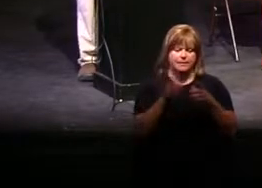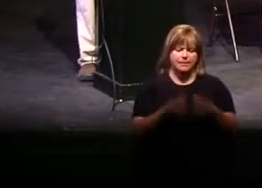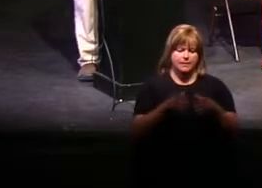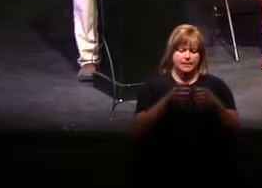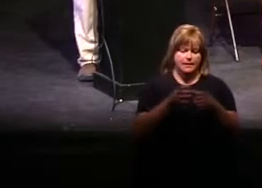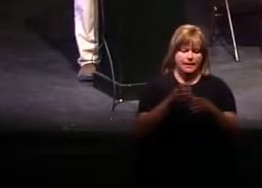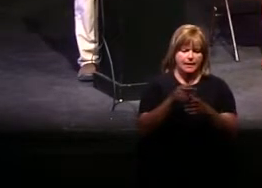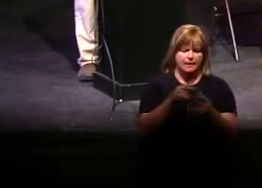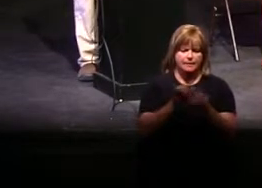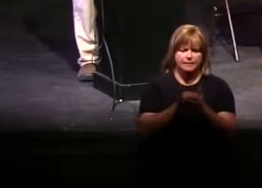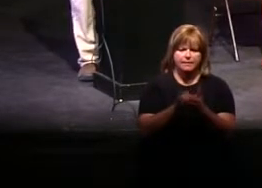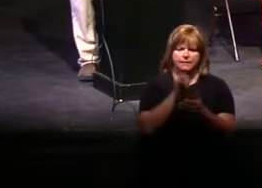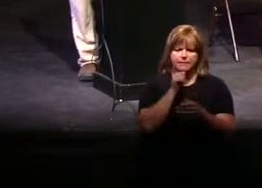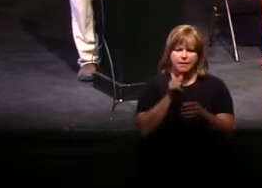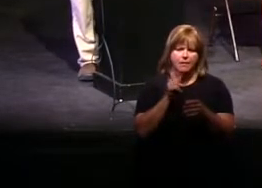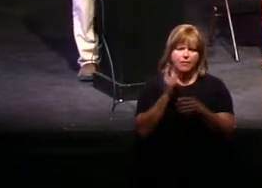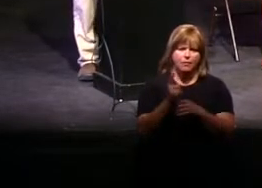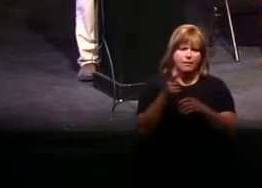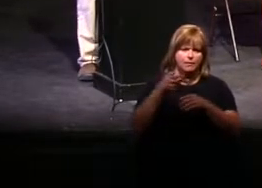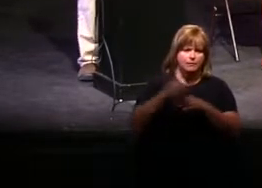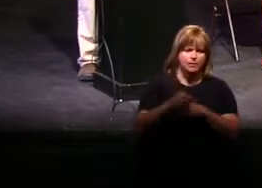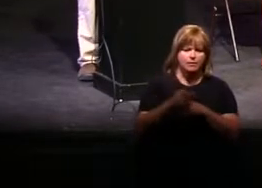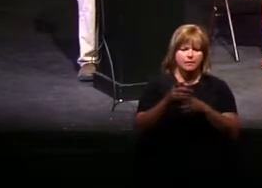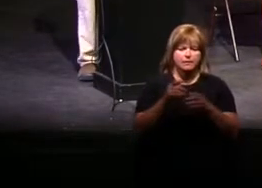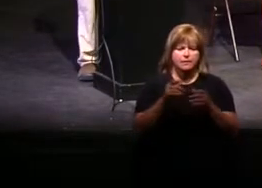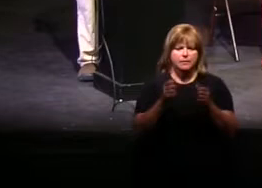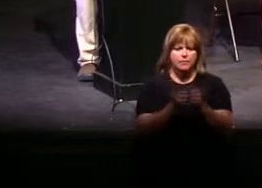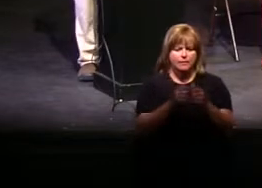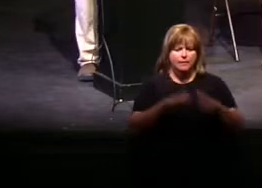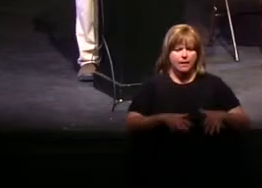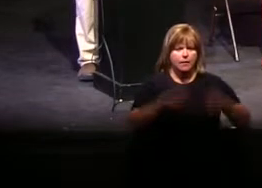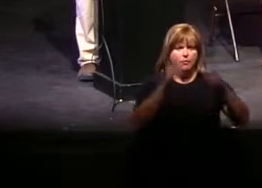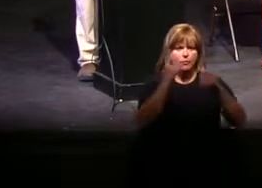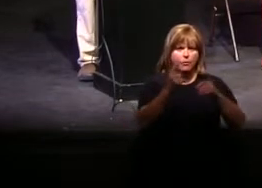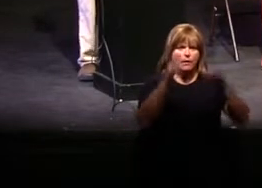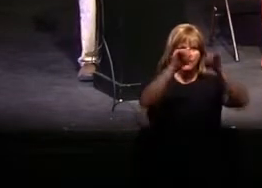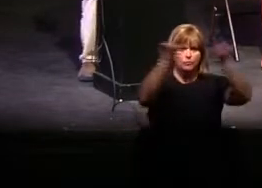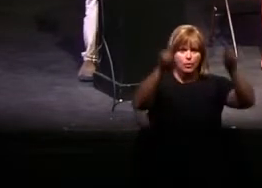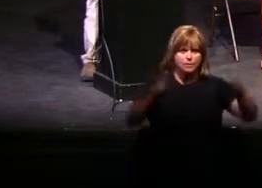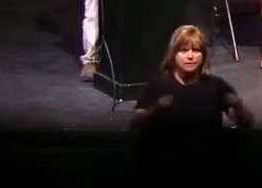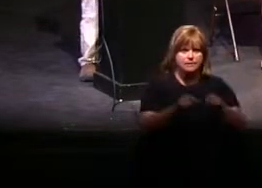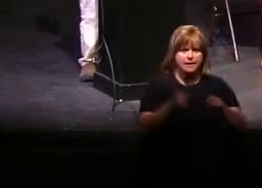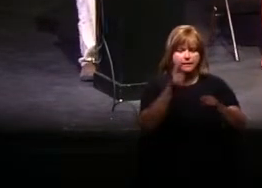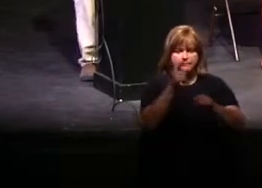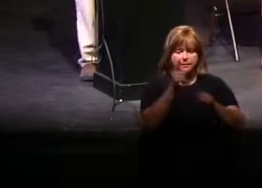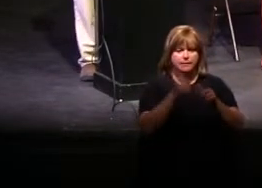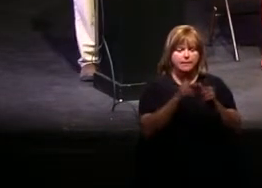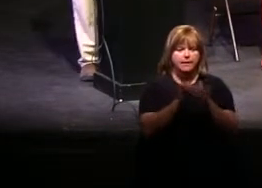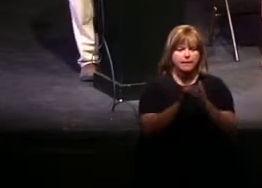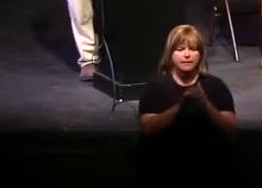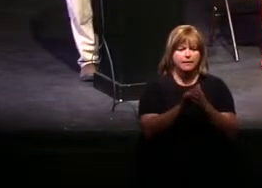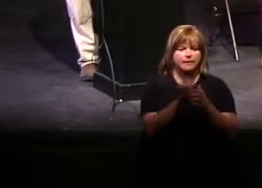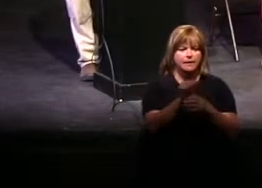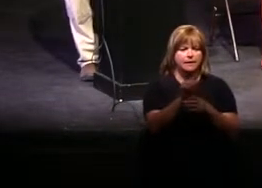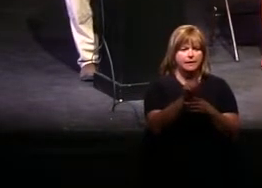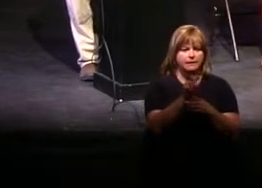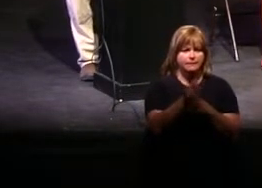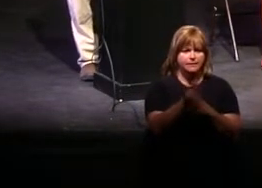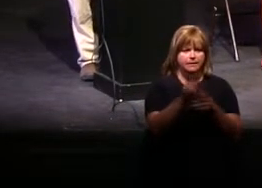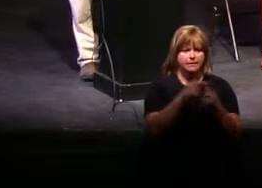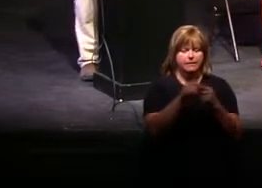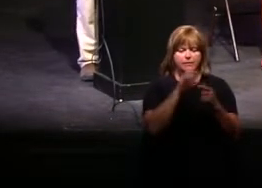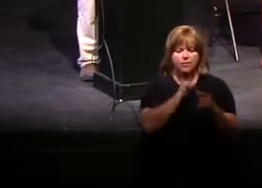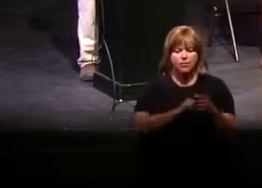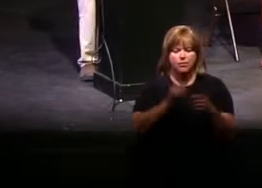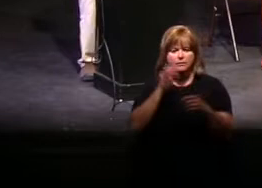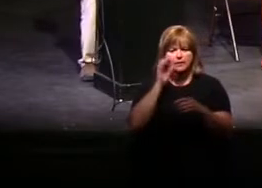county, hardly one bullet unpunctuated county road sign county, county of the ATV and the ancient Indian